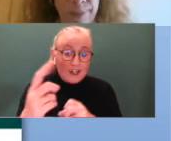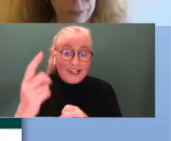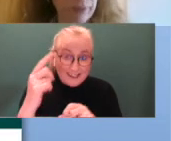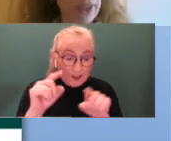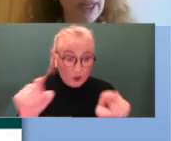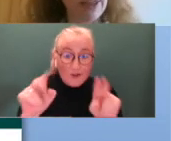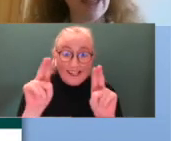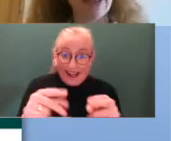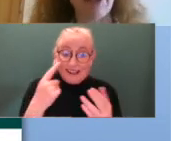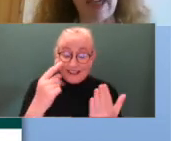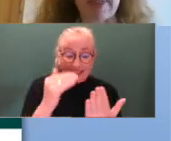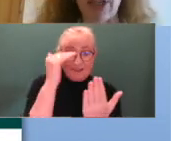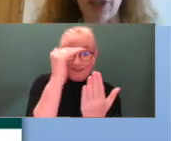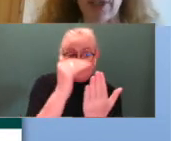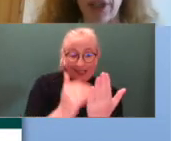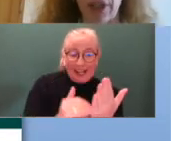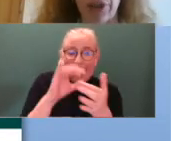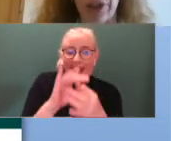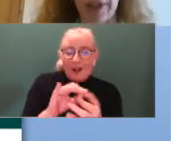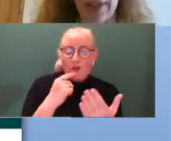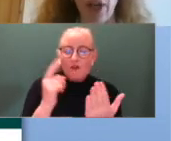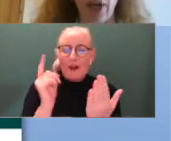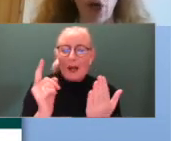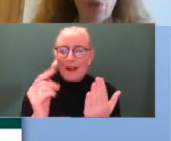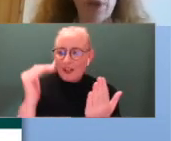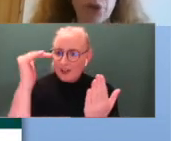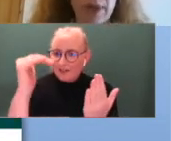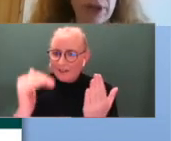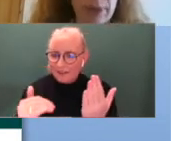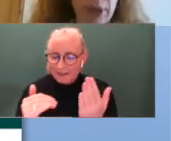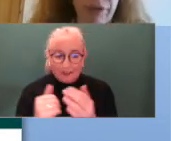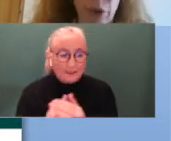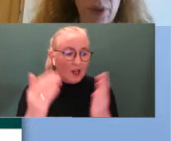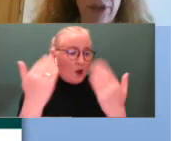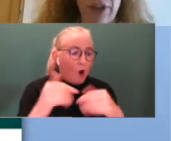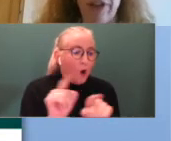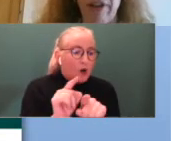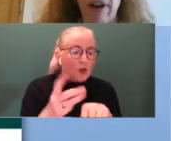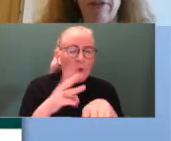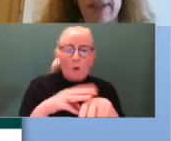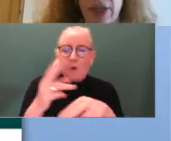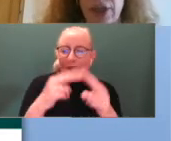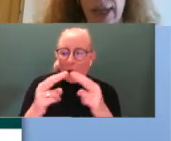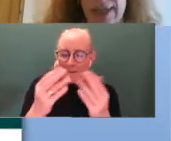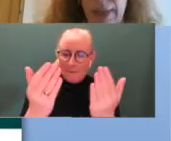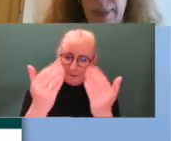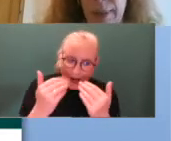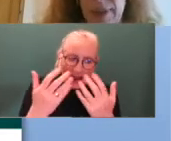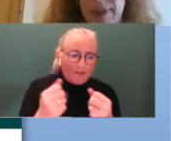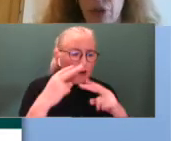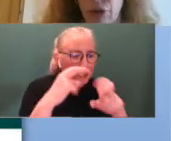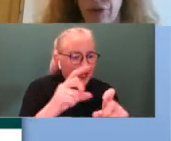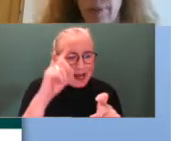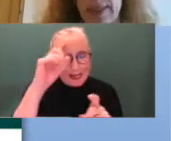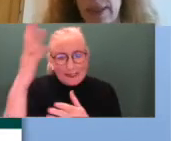that in the recommendations and the conclusions. We would welcome going forward that there are research and academic